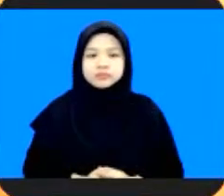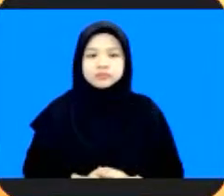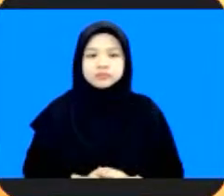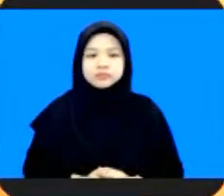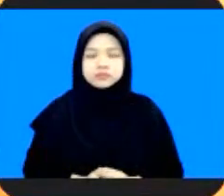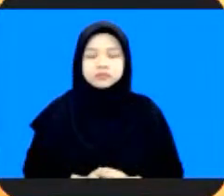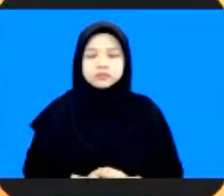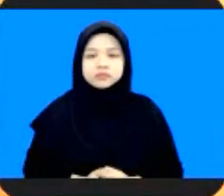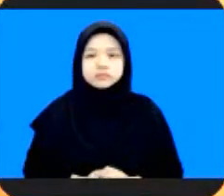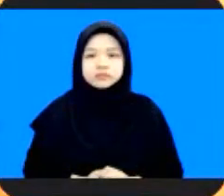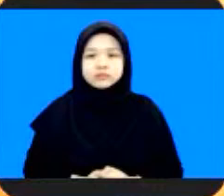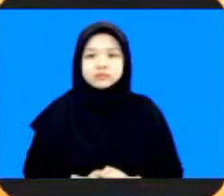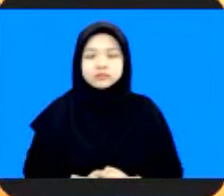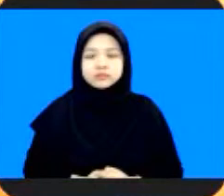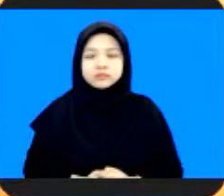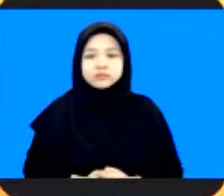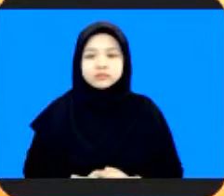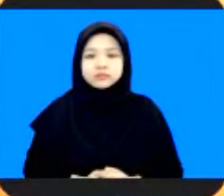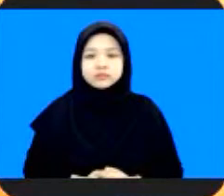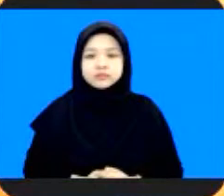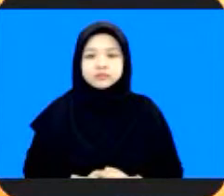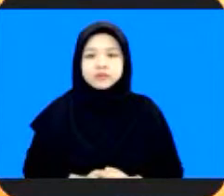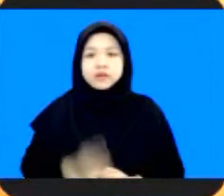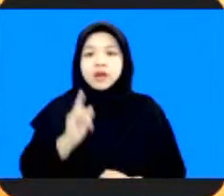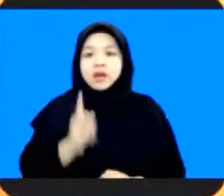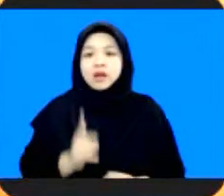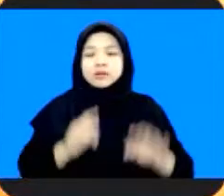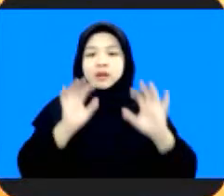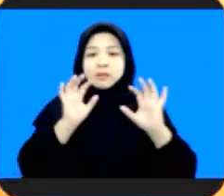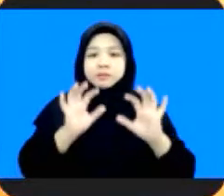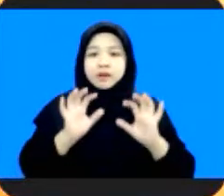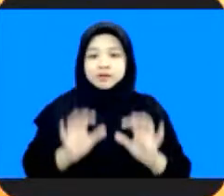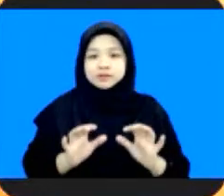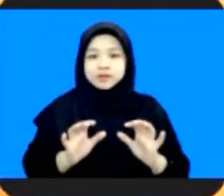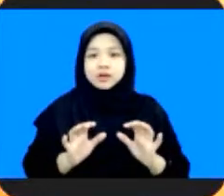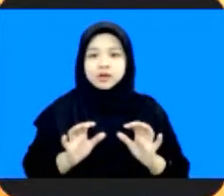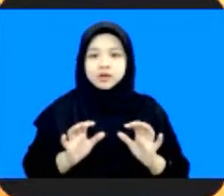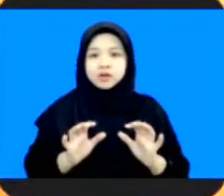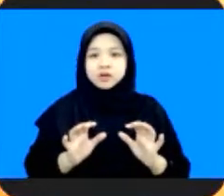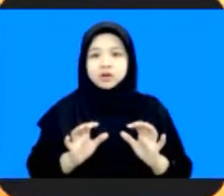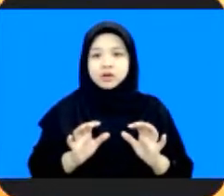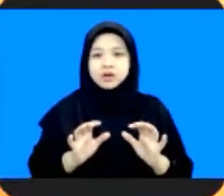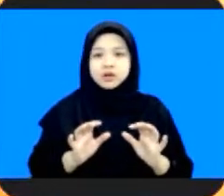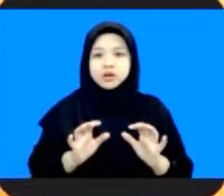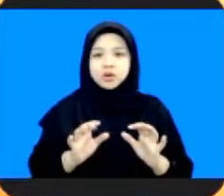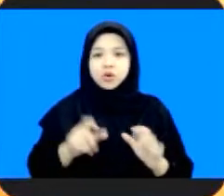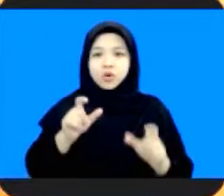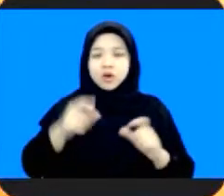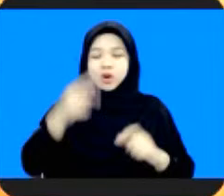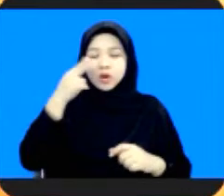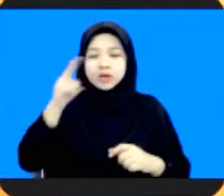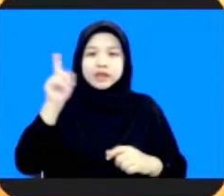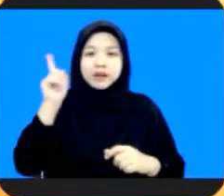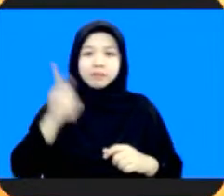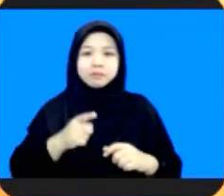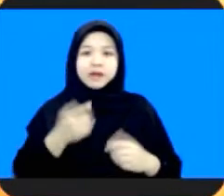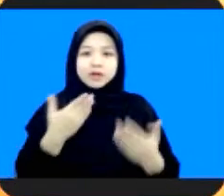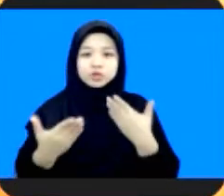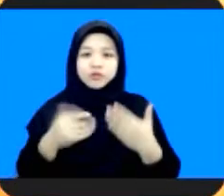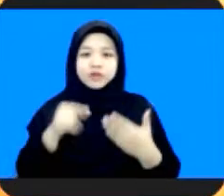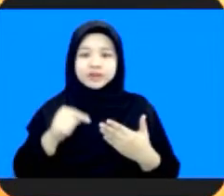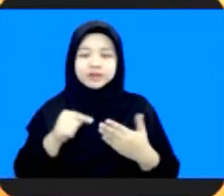and using the software to automate uploading of petitions to the government in